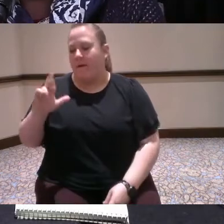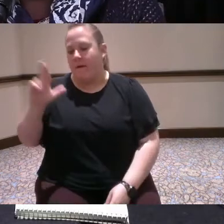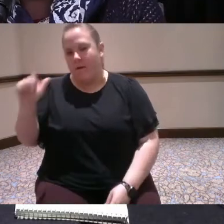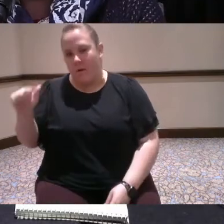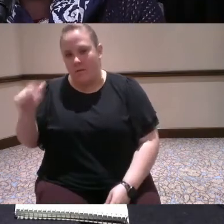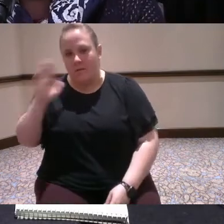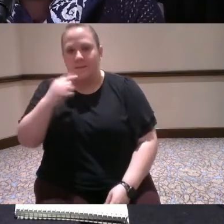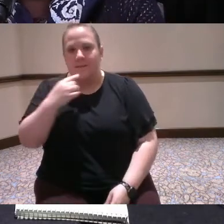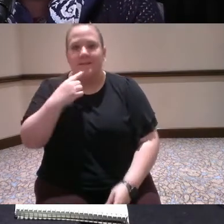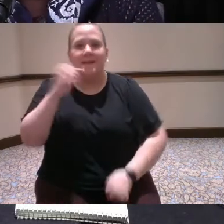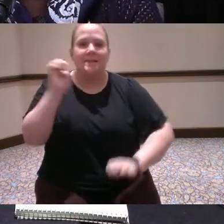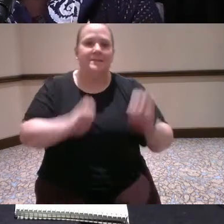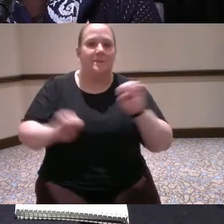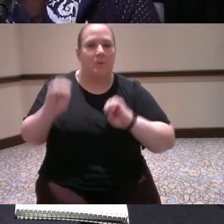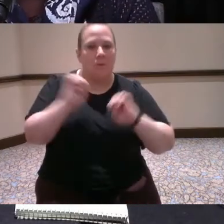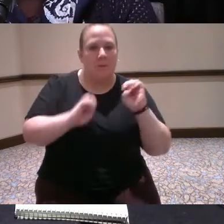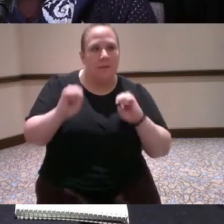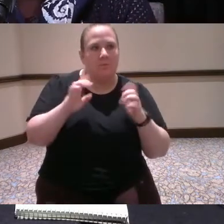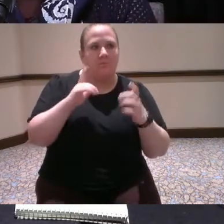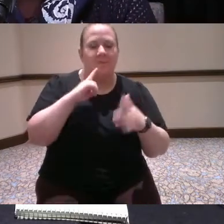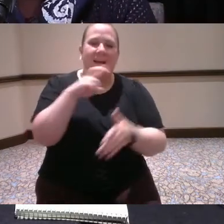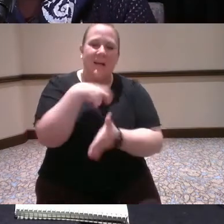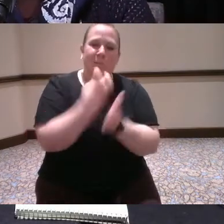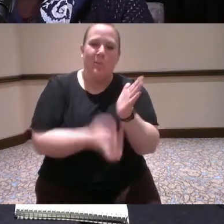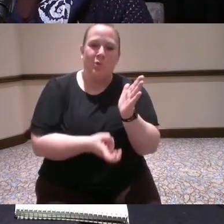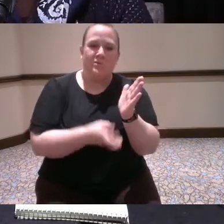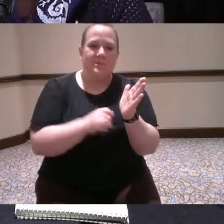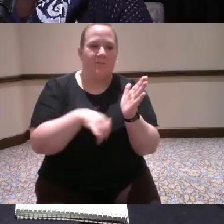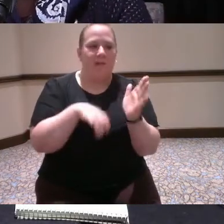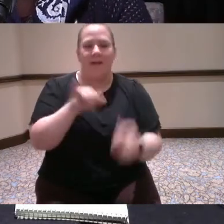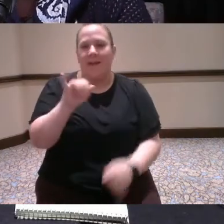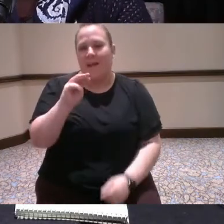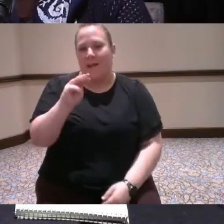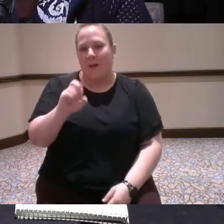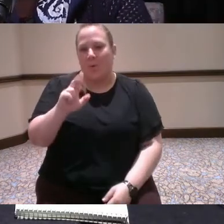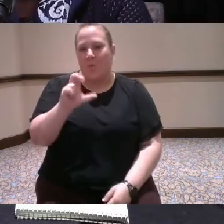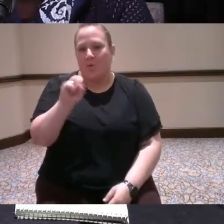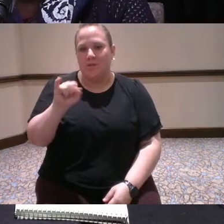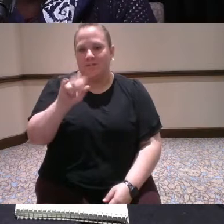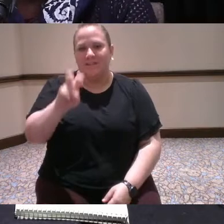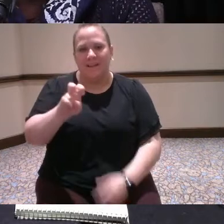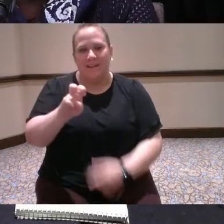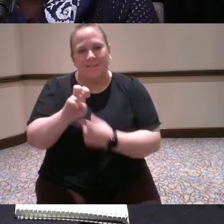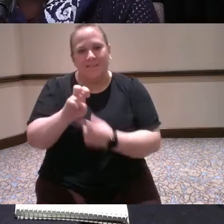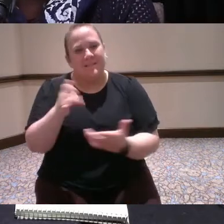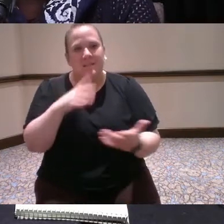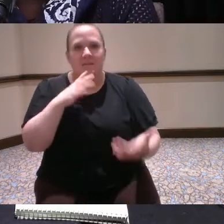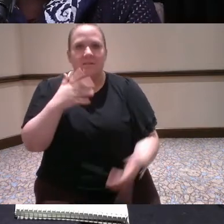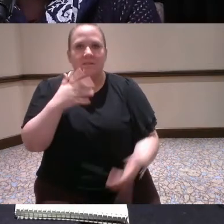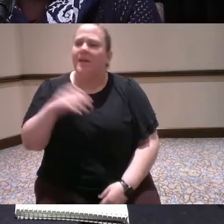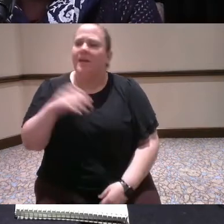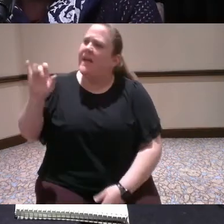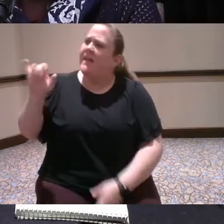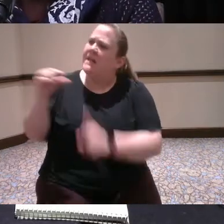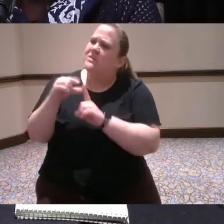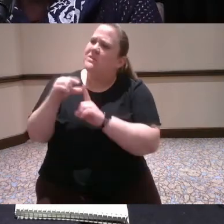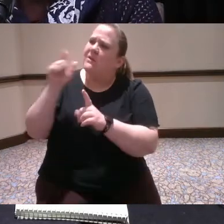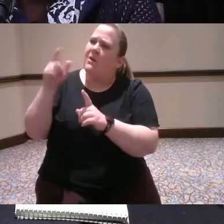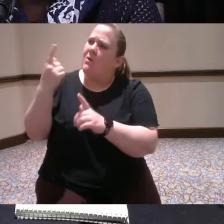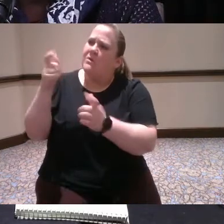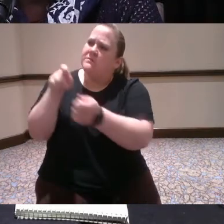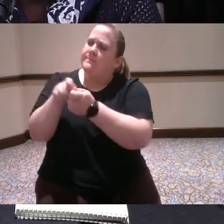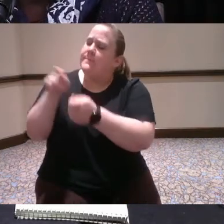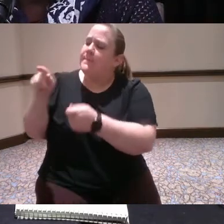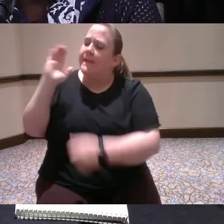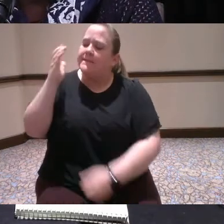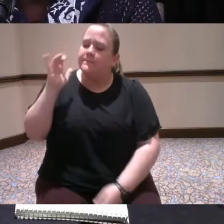experimental. You know, immersive doesn't quite touch on it because much going on. The terms are not always precise. It